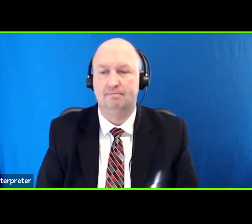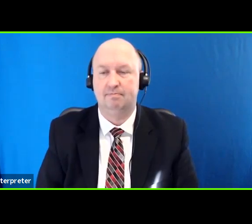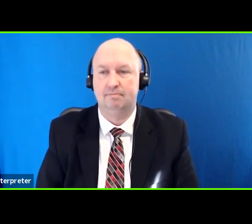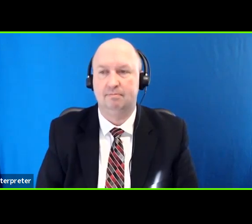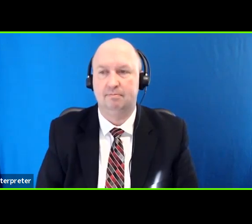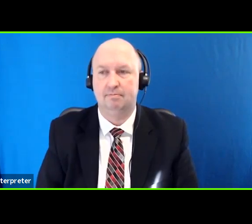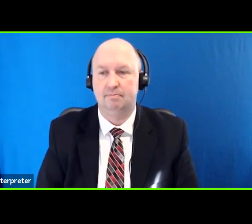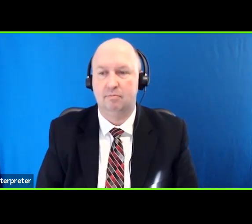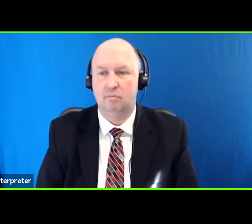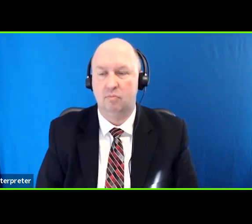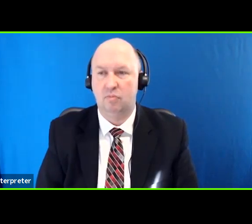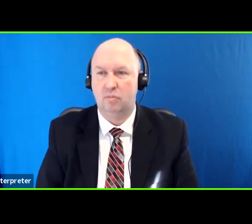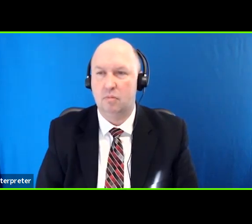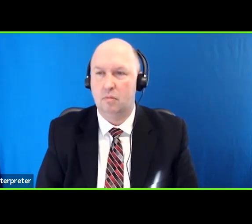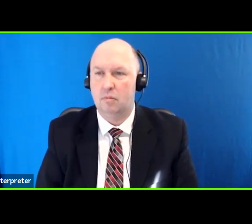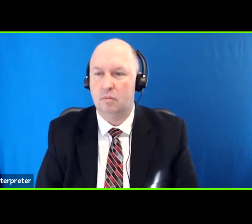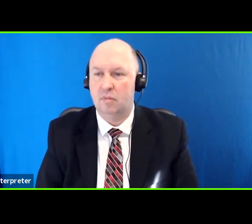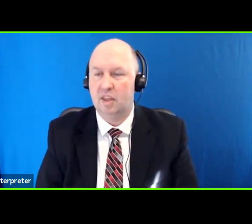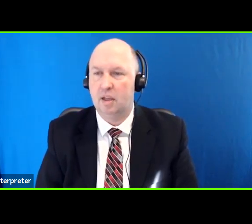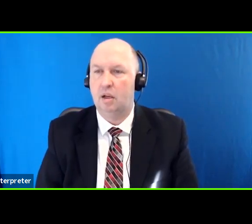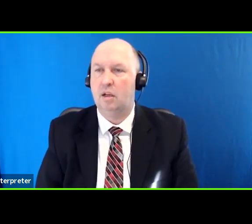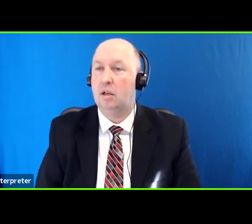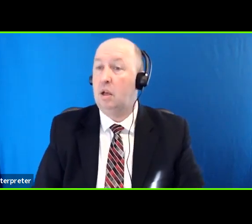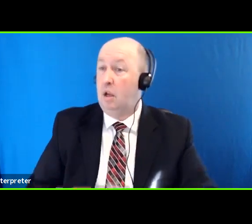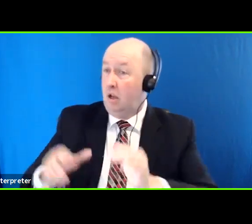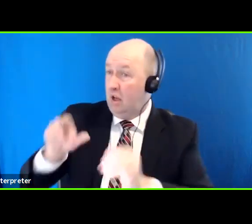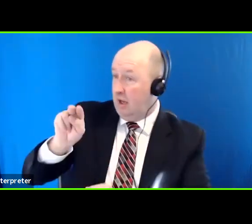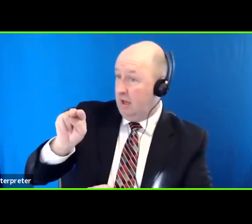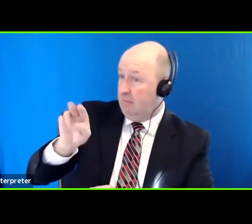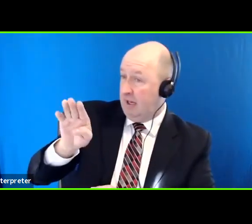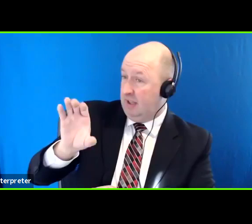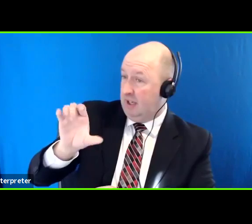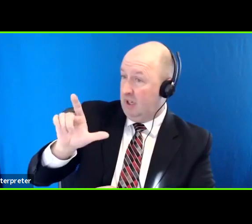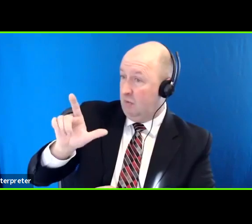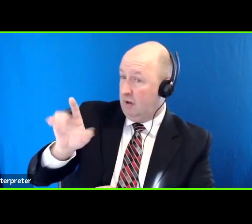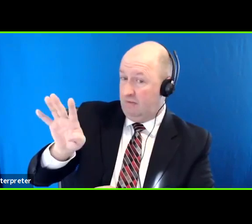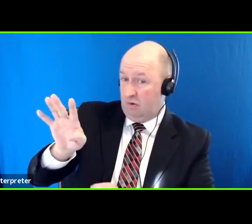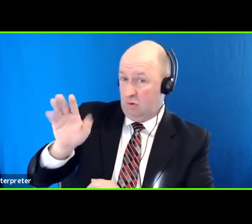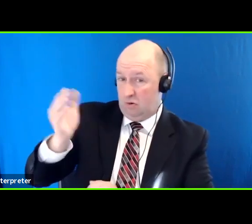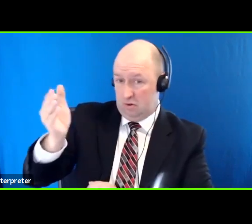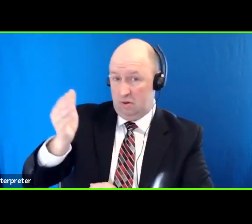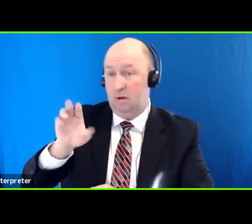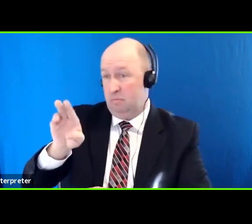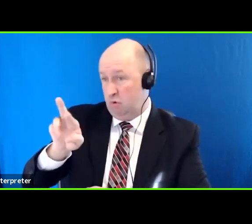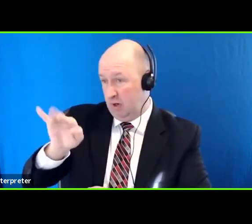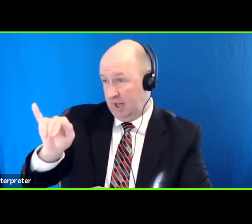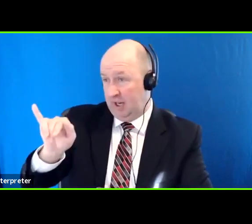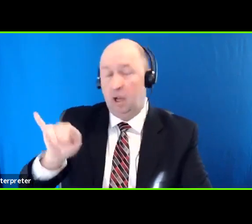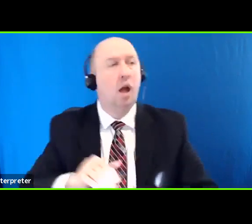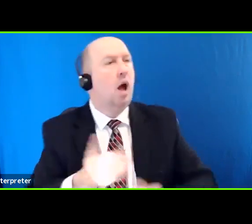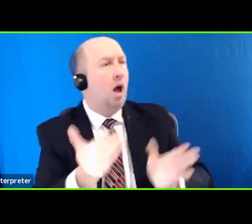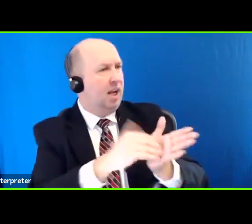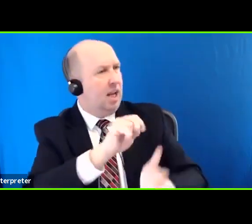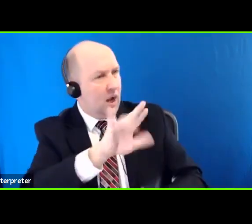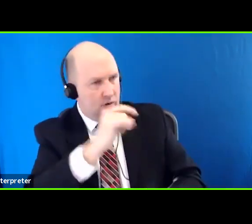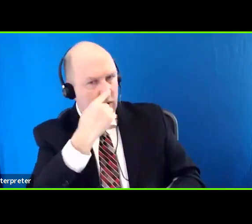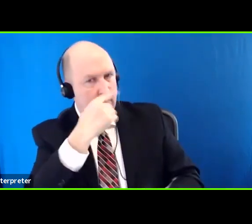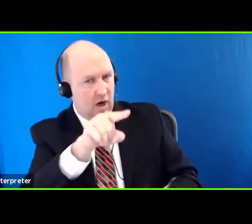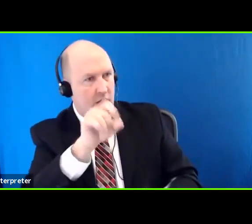Bree with NBC 24. Please ask your question. Hi, just another question. Again, Eric, if you don't mind.